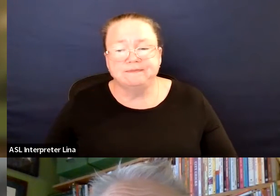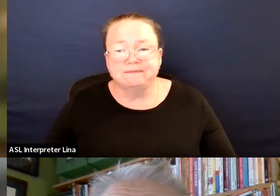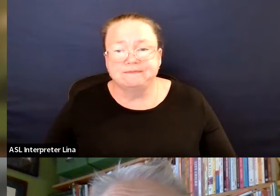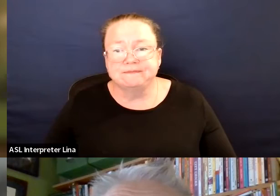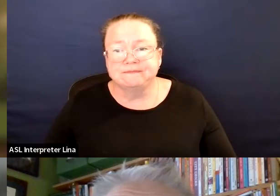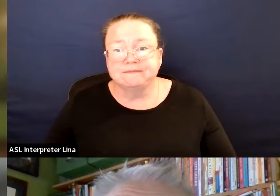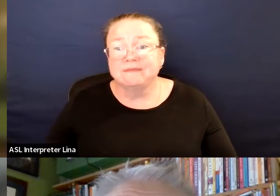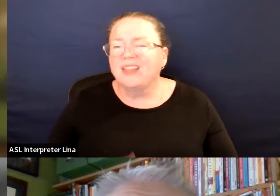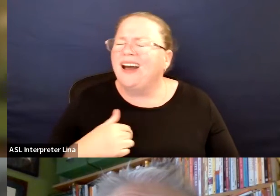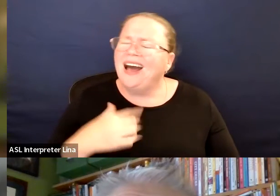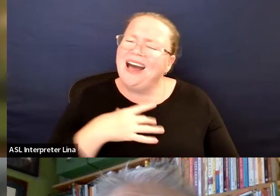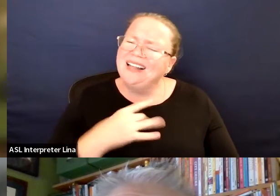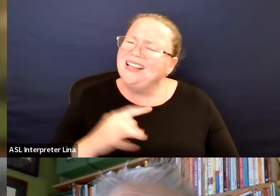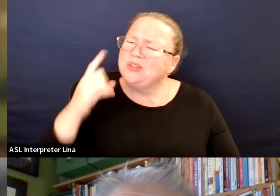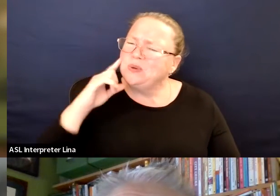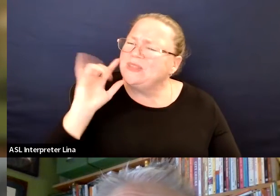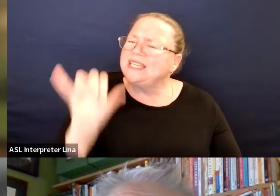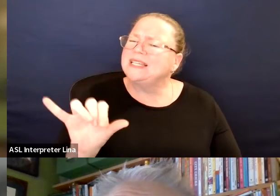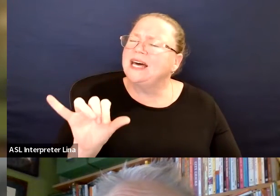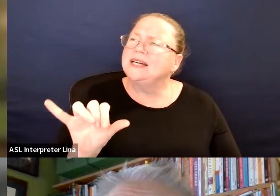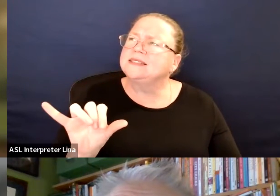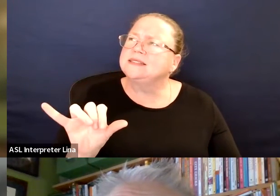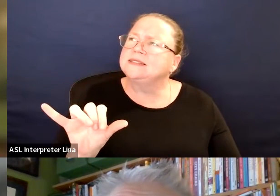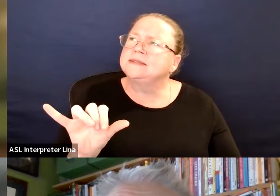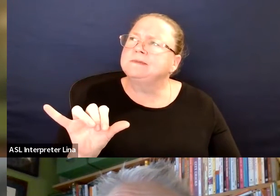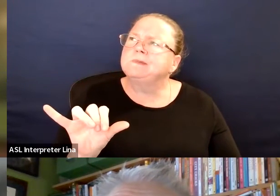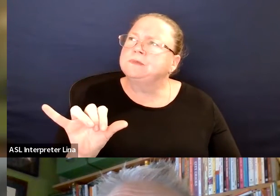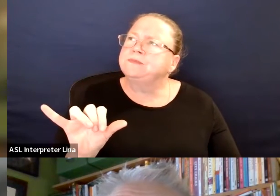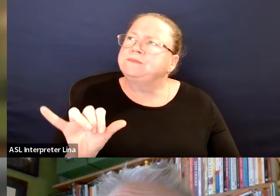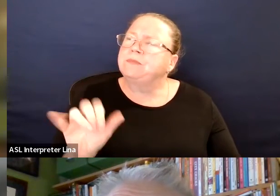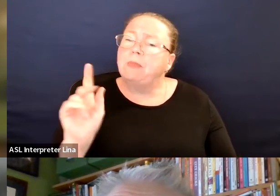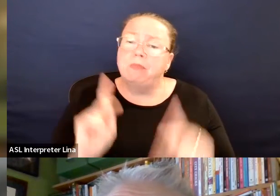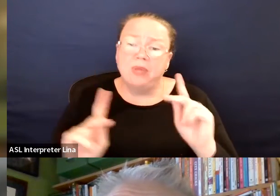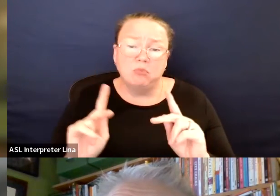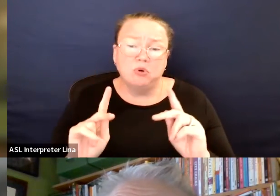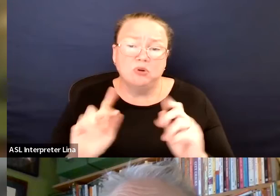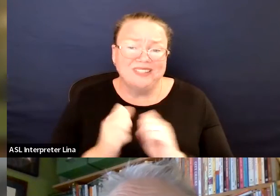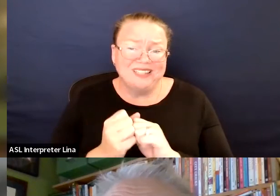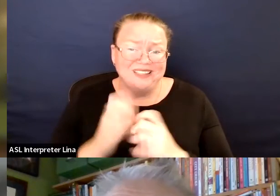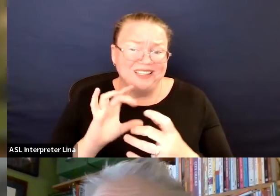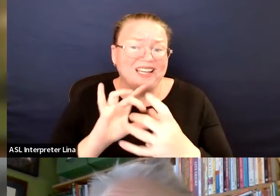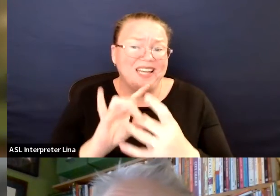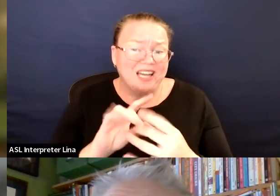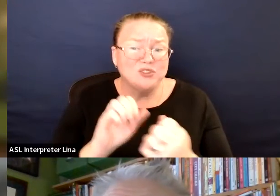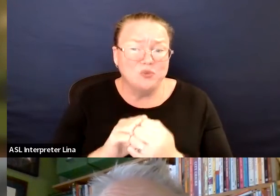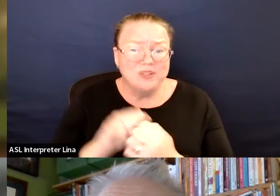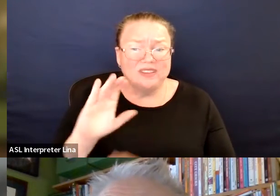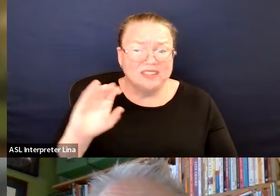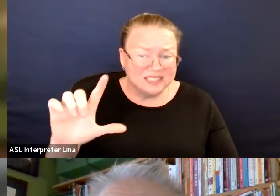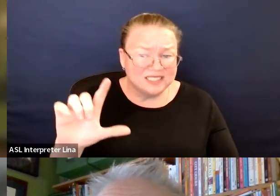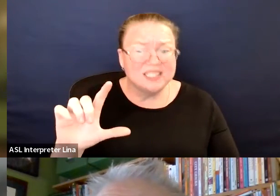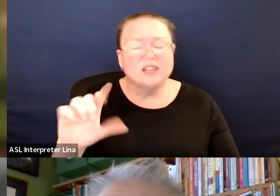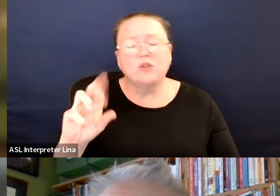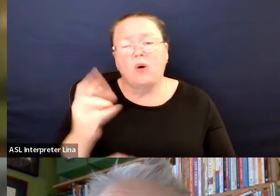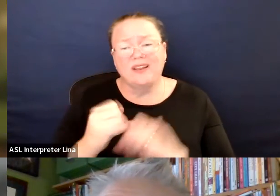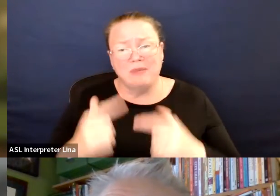And I always like to think that when people get connected with Centers for Independent Living or independent